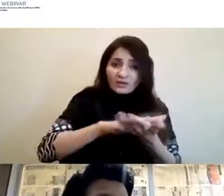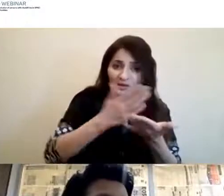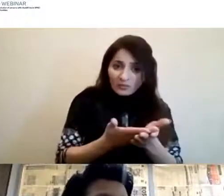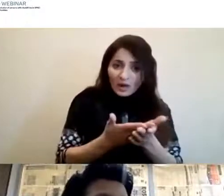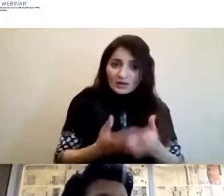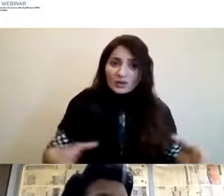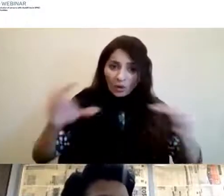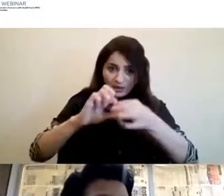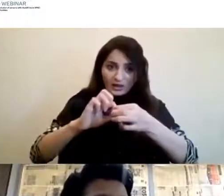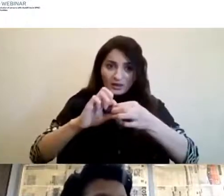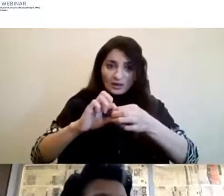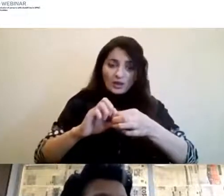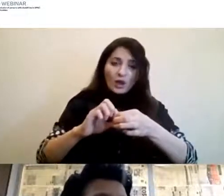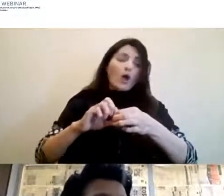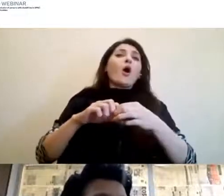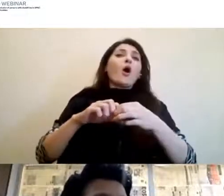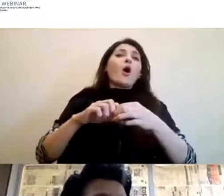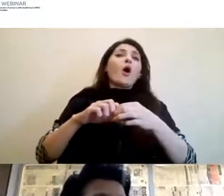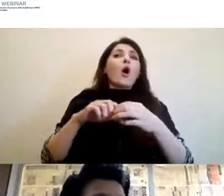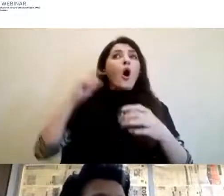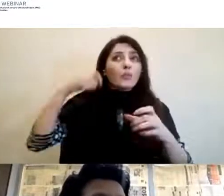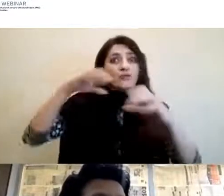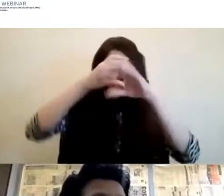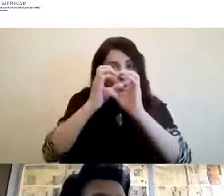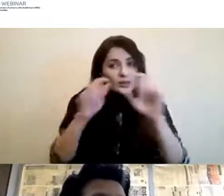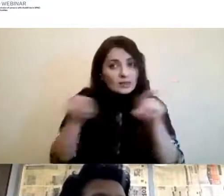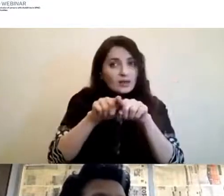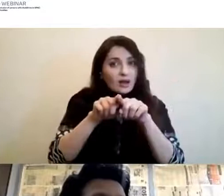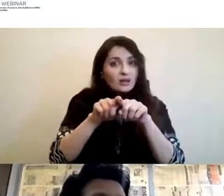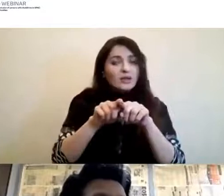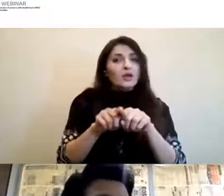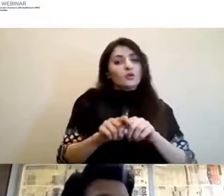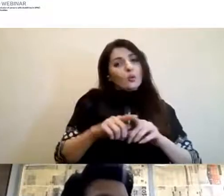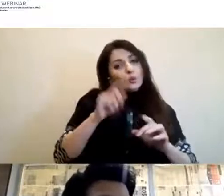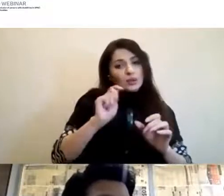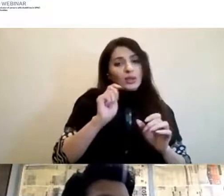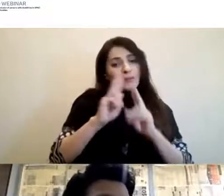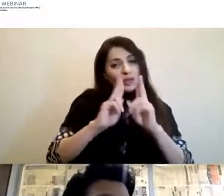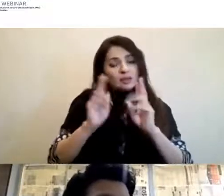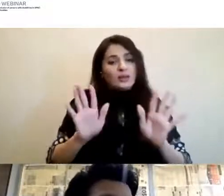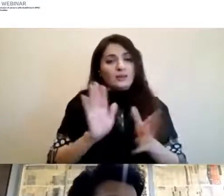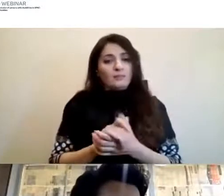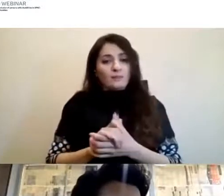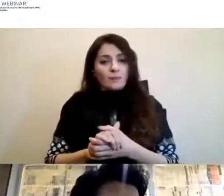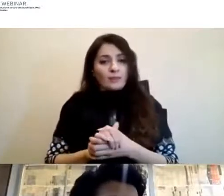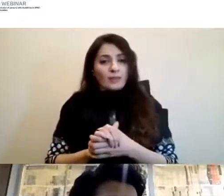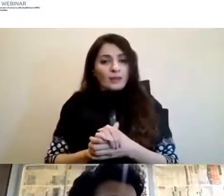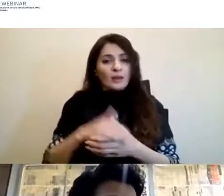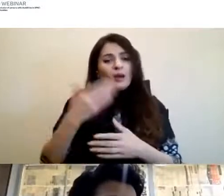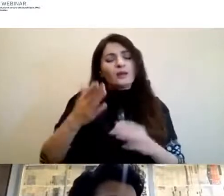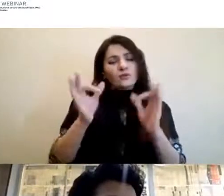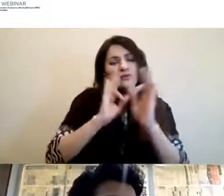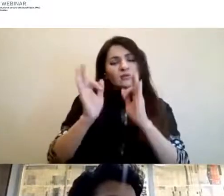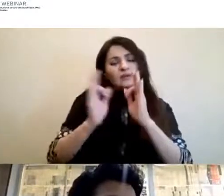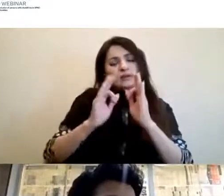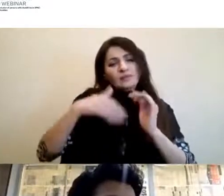relay service. I think WhatsApp and other Facebook services have come up as well,